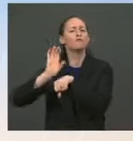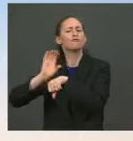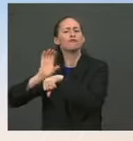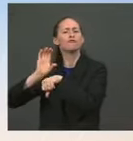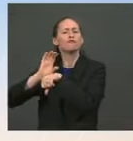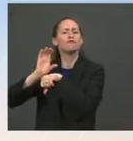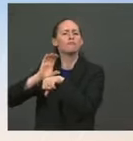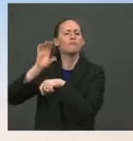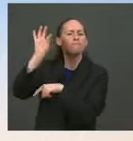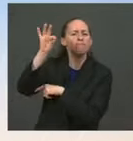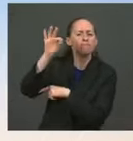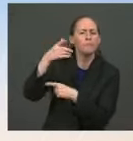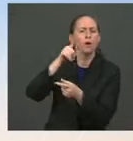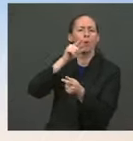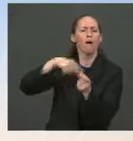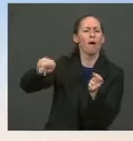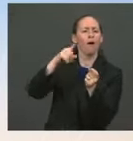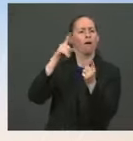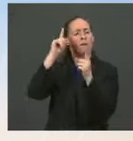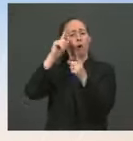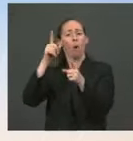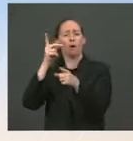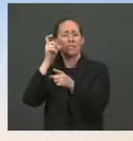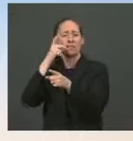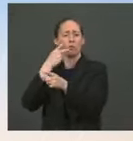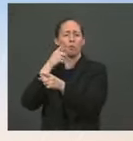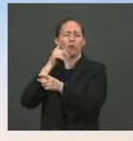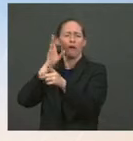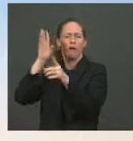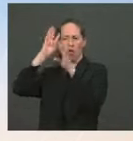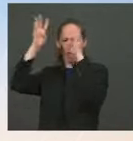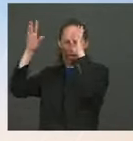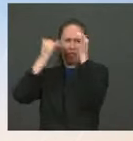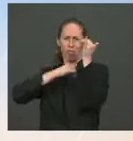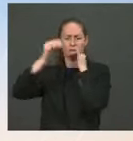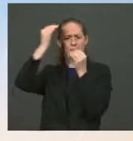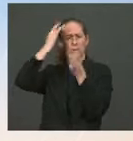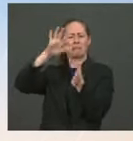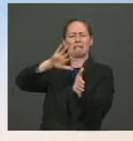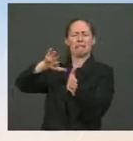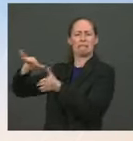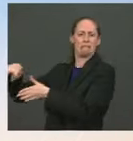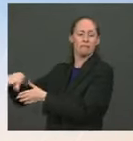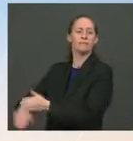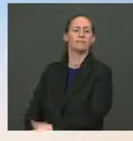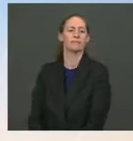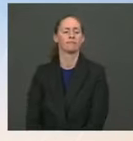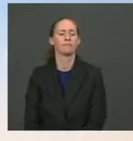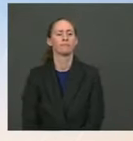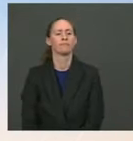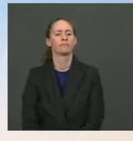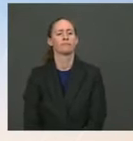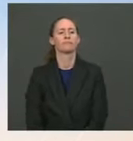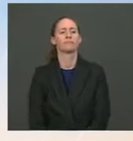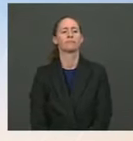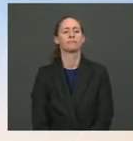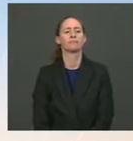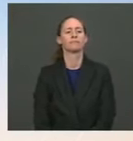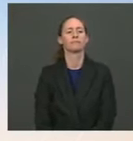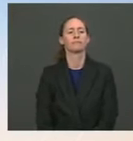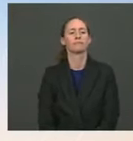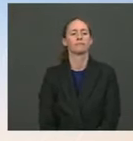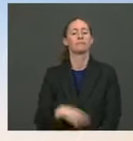and stop the spread of misinformation. This is particularly timely. Yesterday, Kaiser Family Foundation released